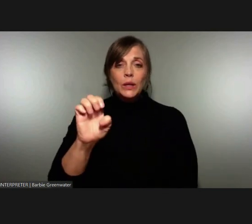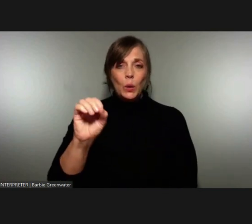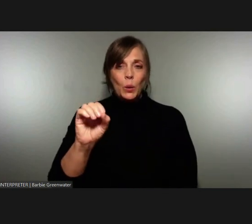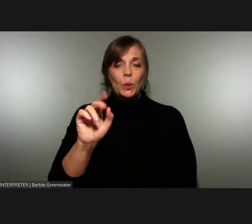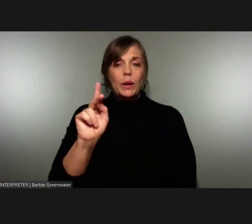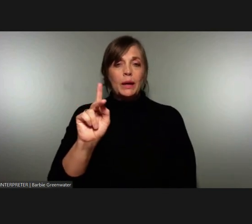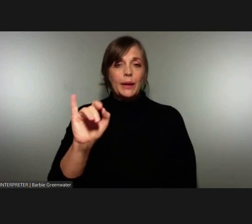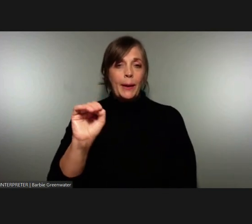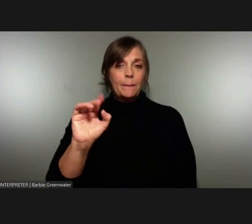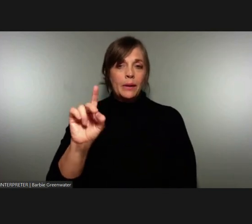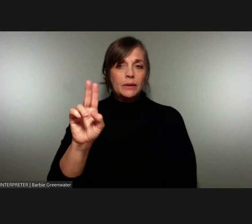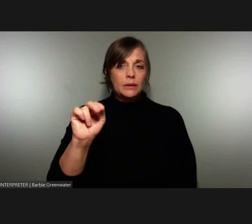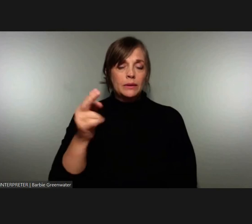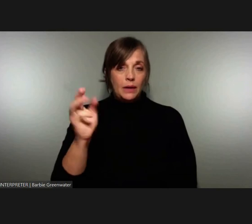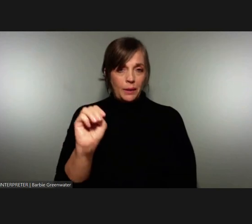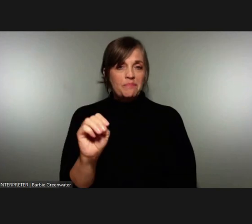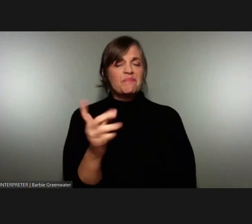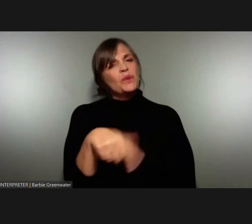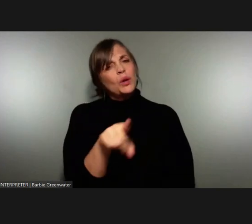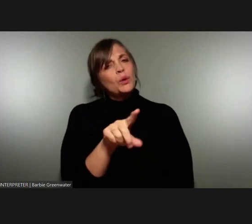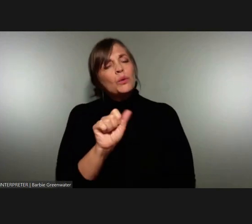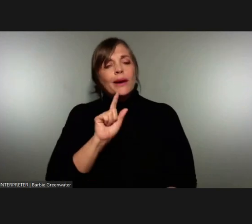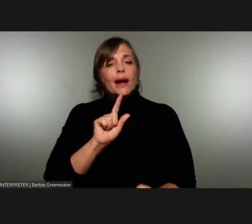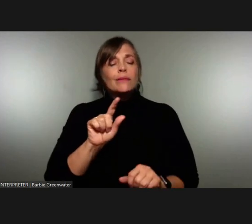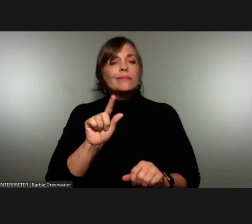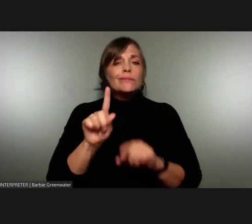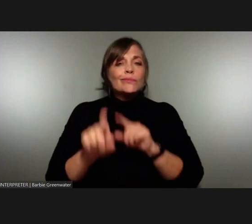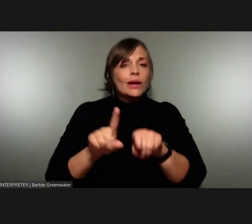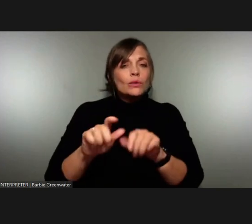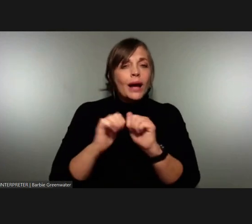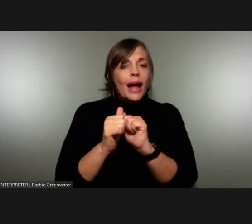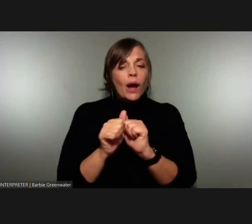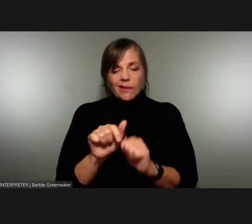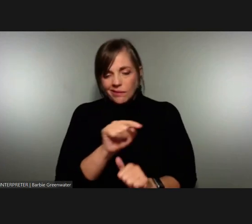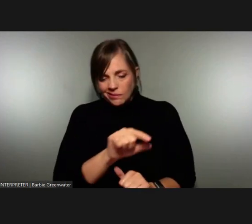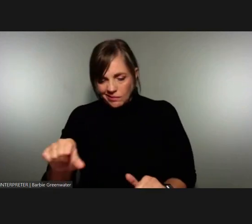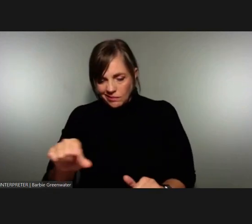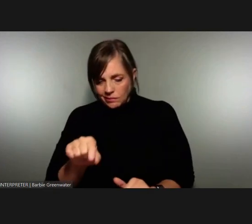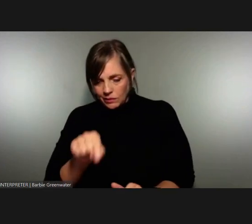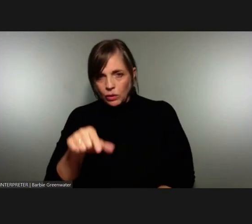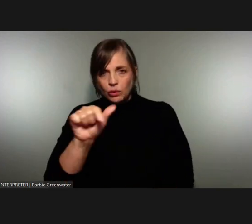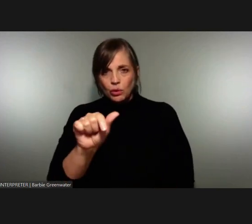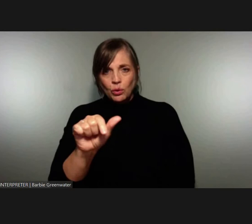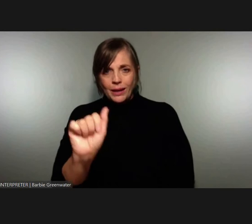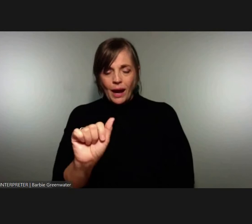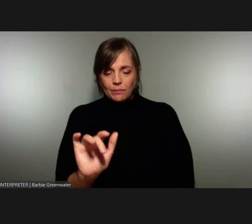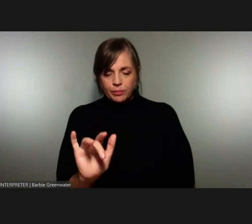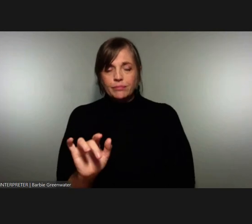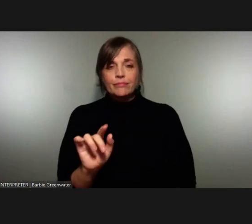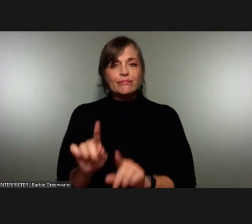Dunham. Attendees will be able to provide their questions in the Q&A box at that time. Our